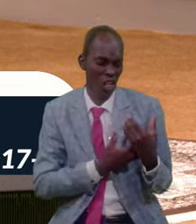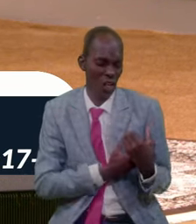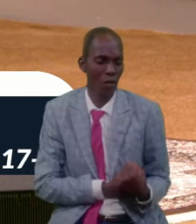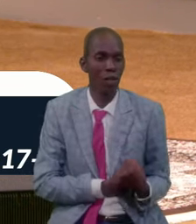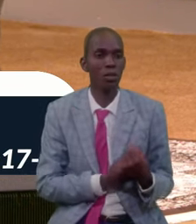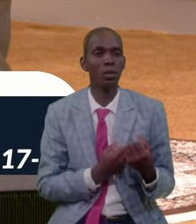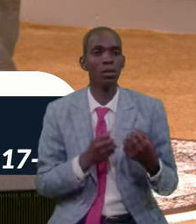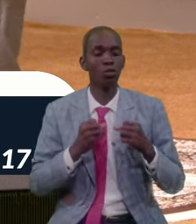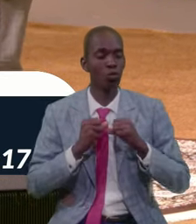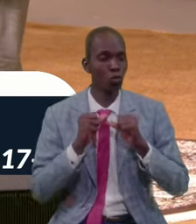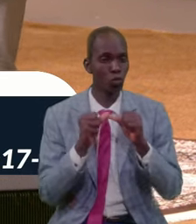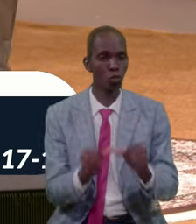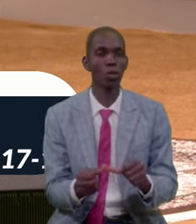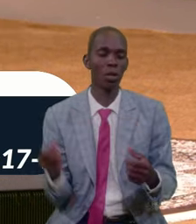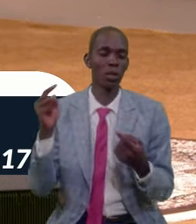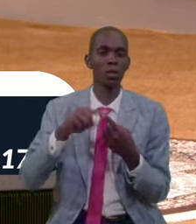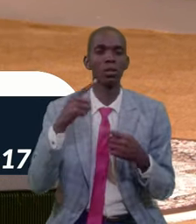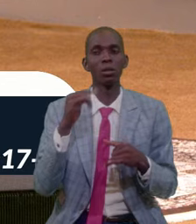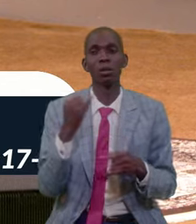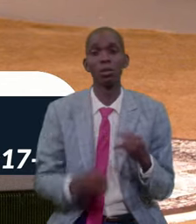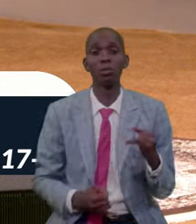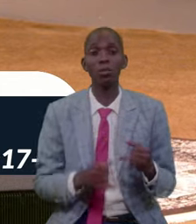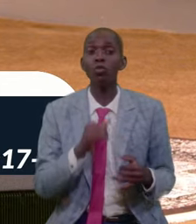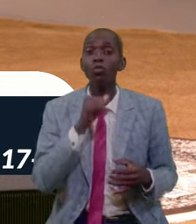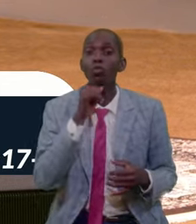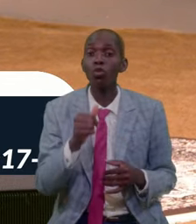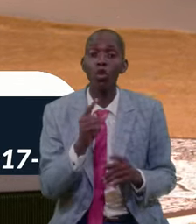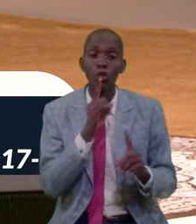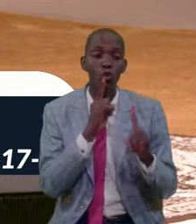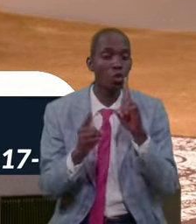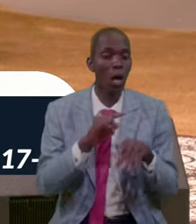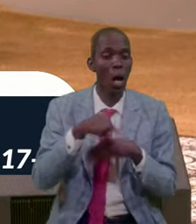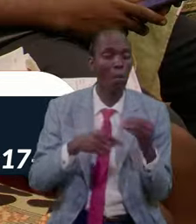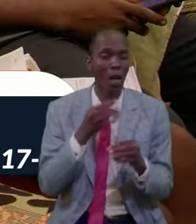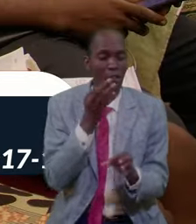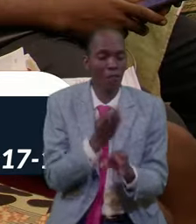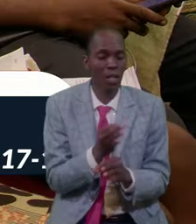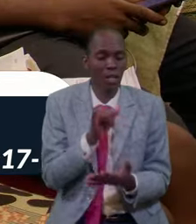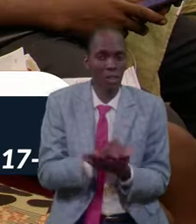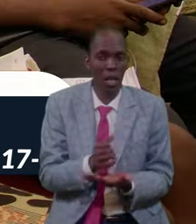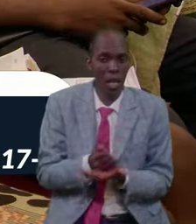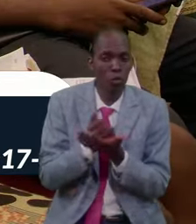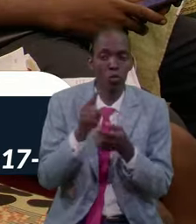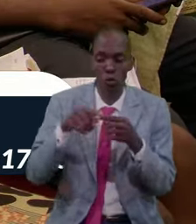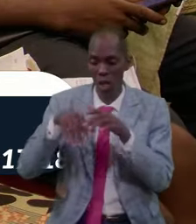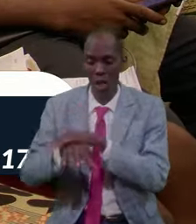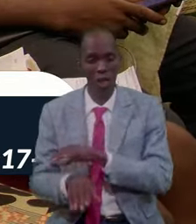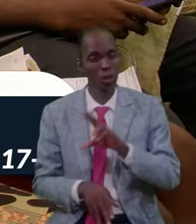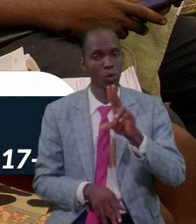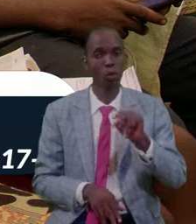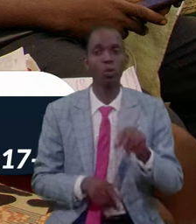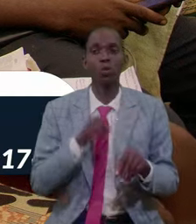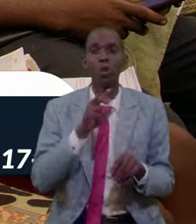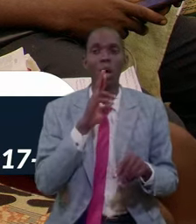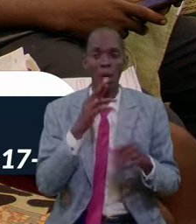steadfast until the end. That's not talking about the faith by which you enter. You're not walking on